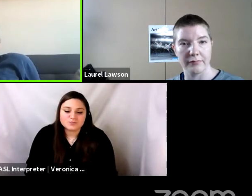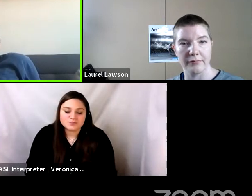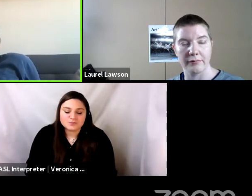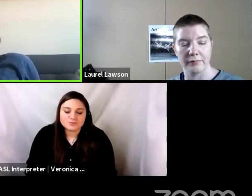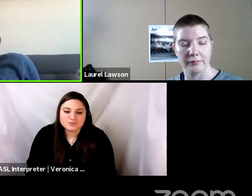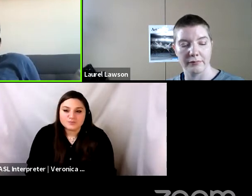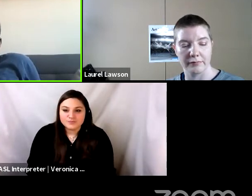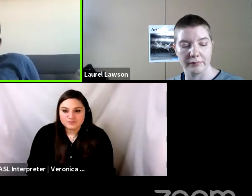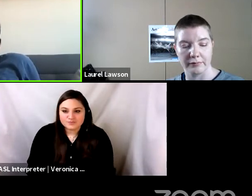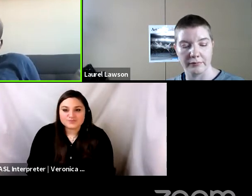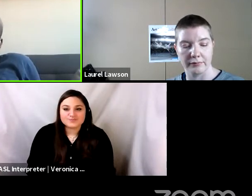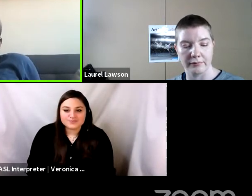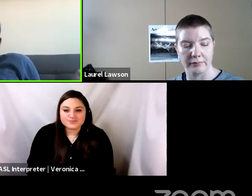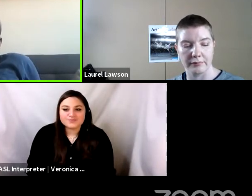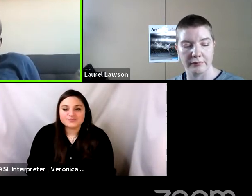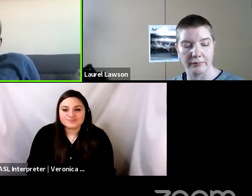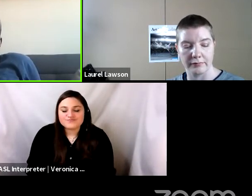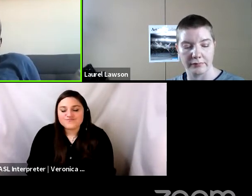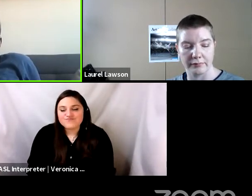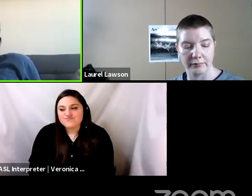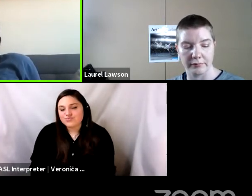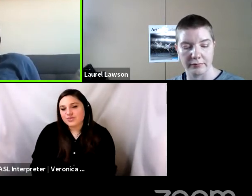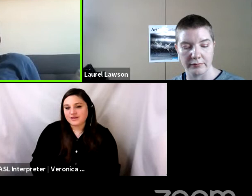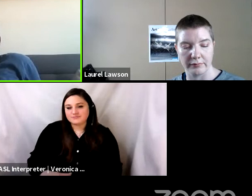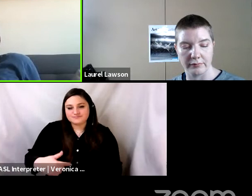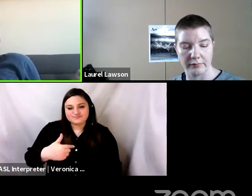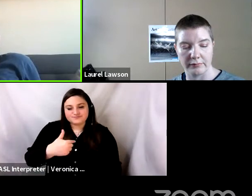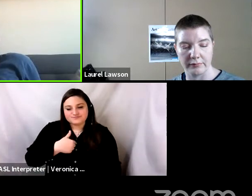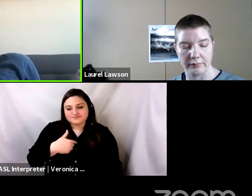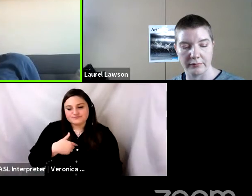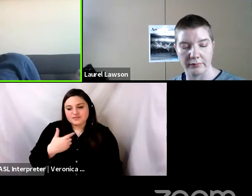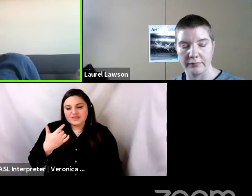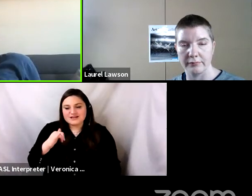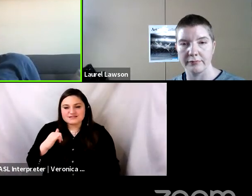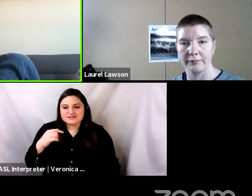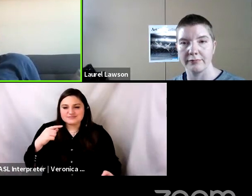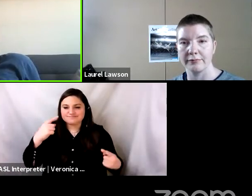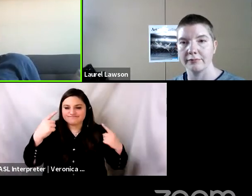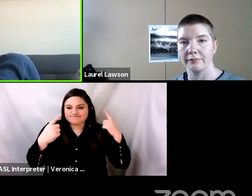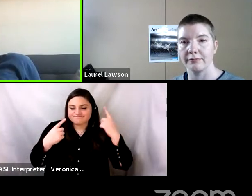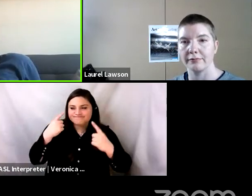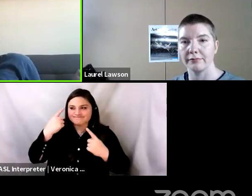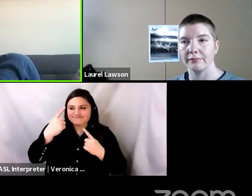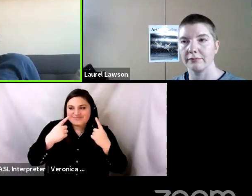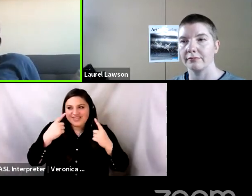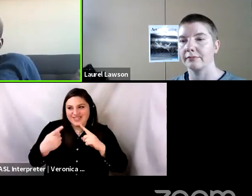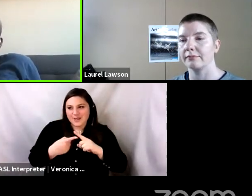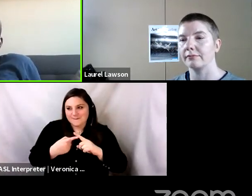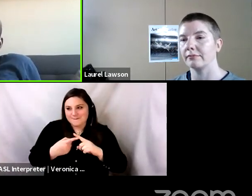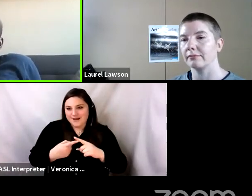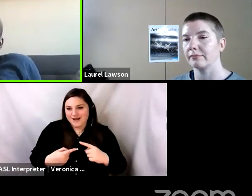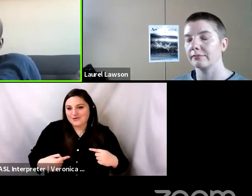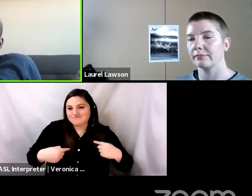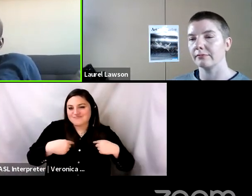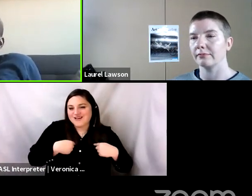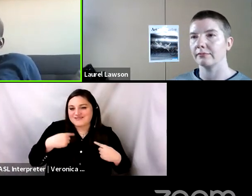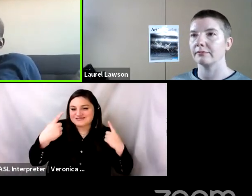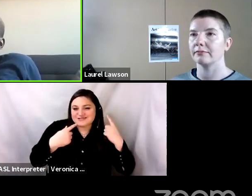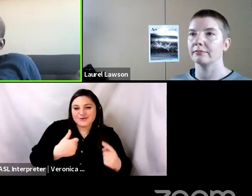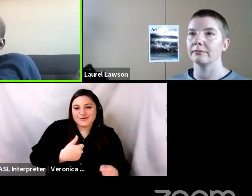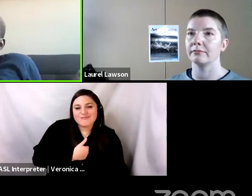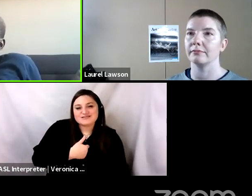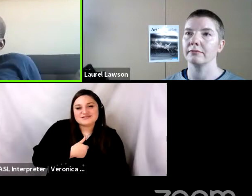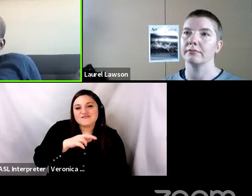of as being a vessel and being kind of my own worker.